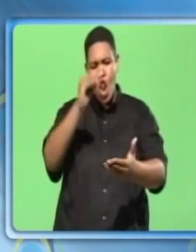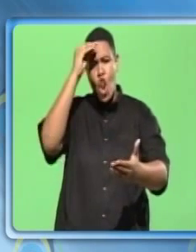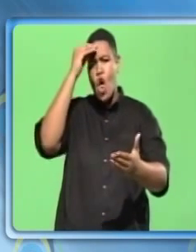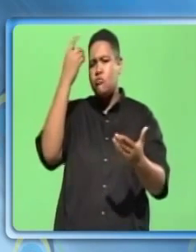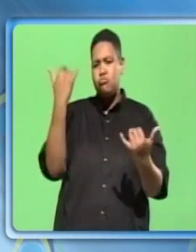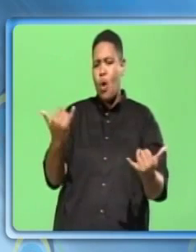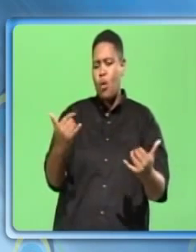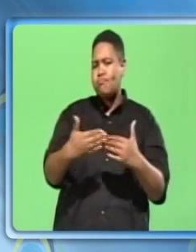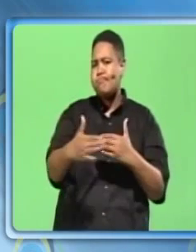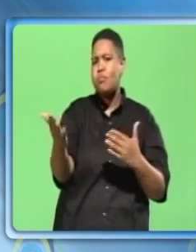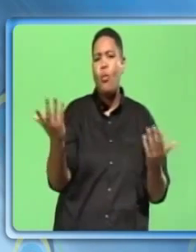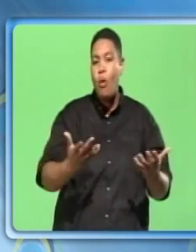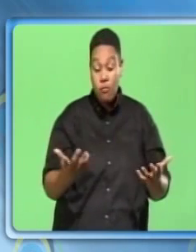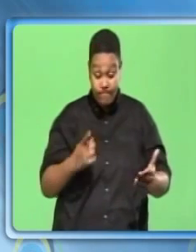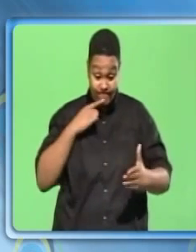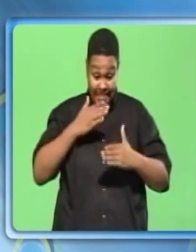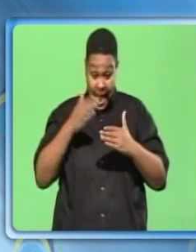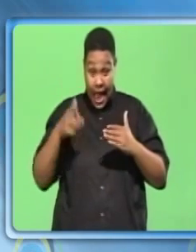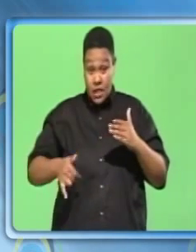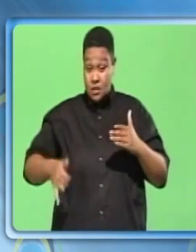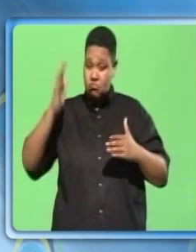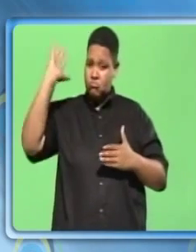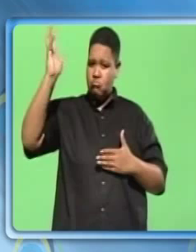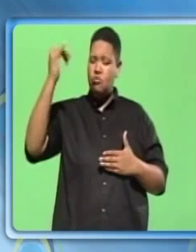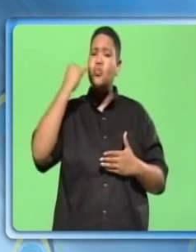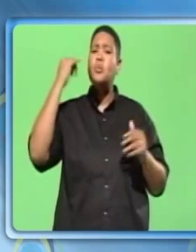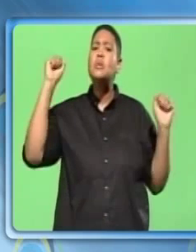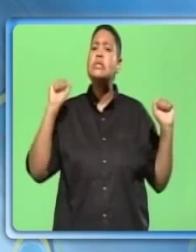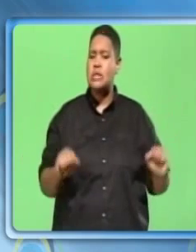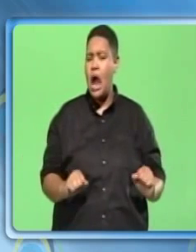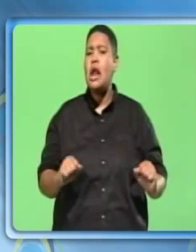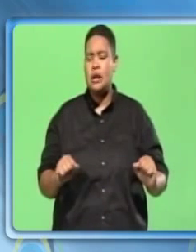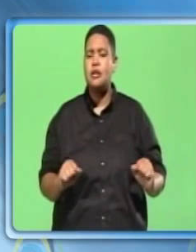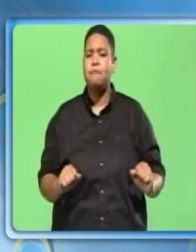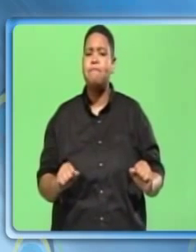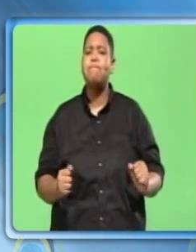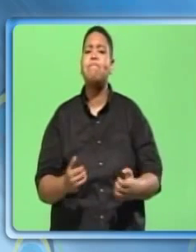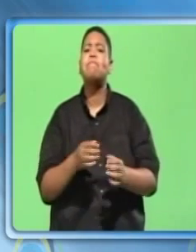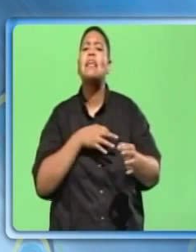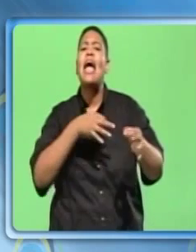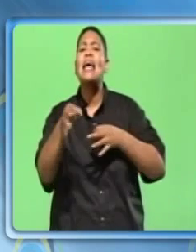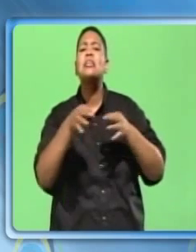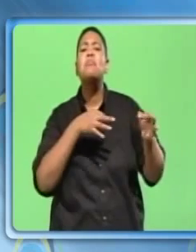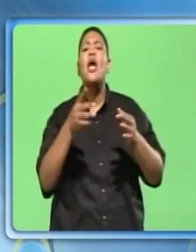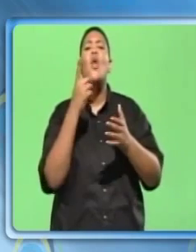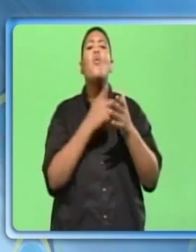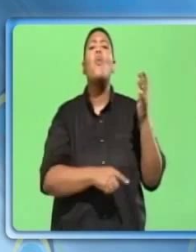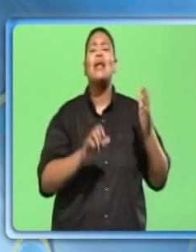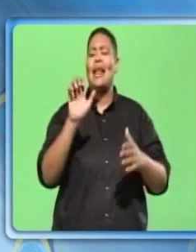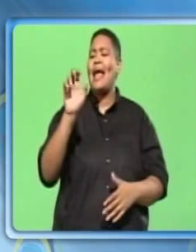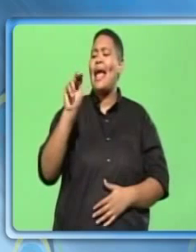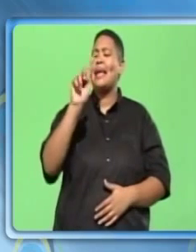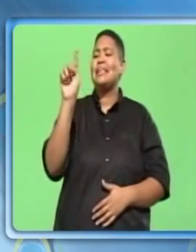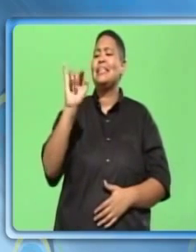outcomes. At the end of this section, you will be able to explain what an enzyme